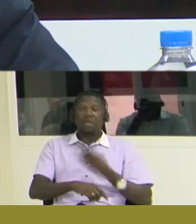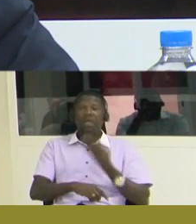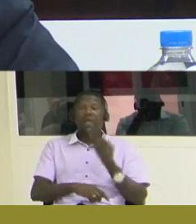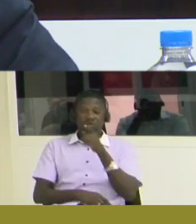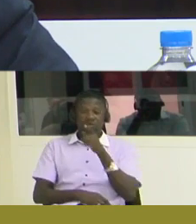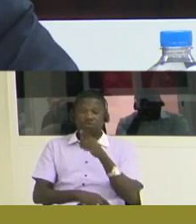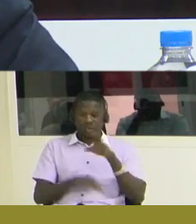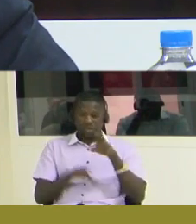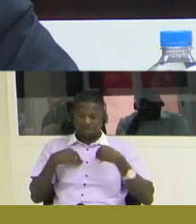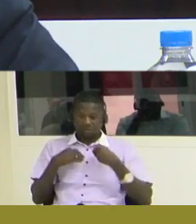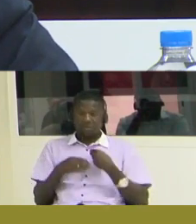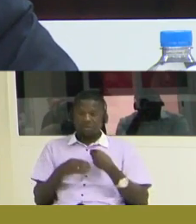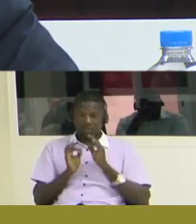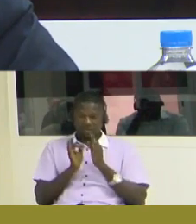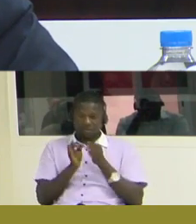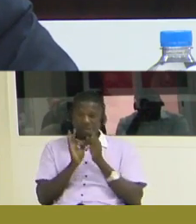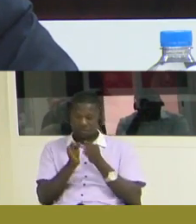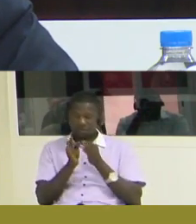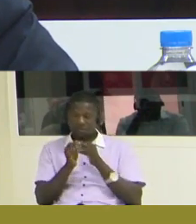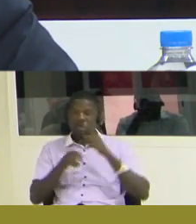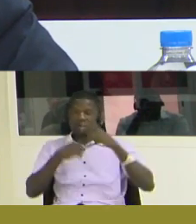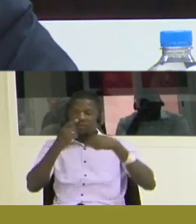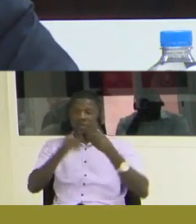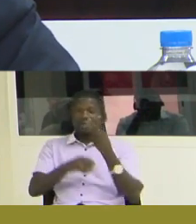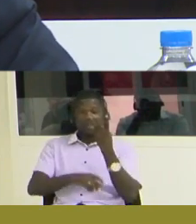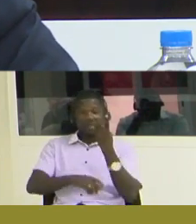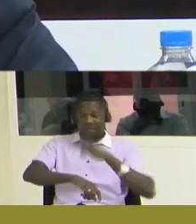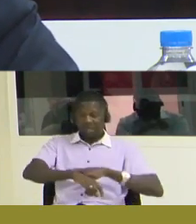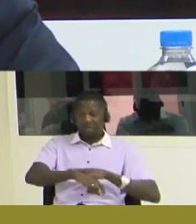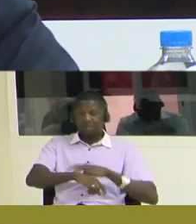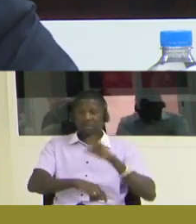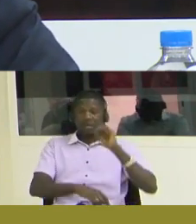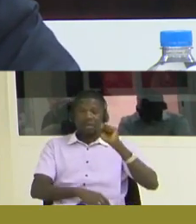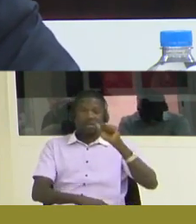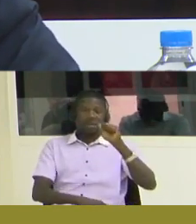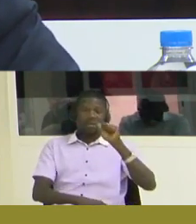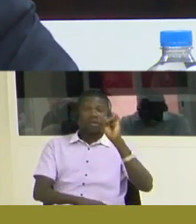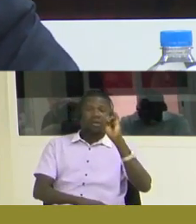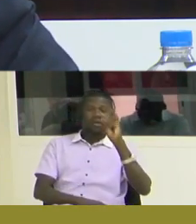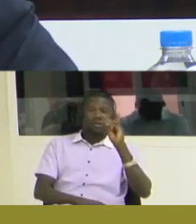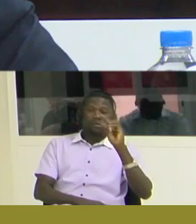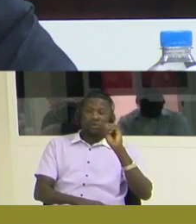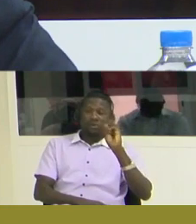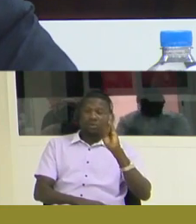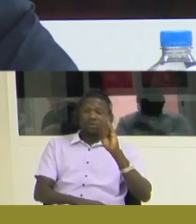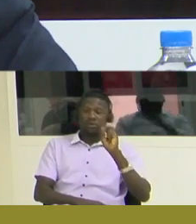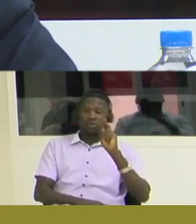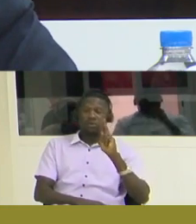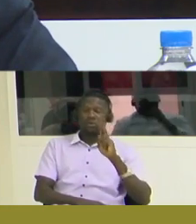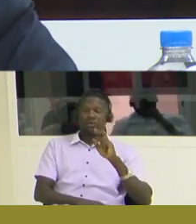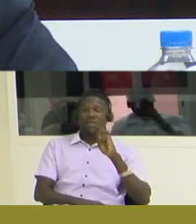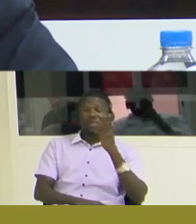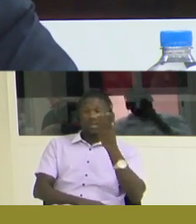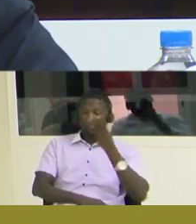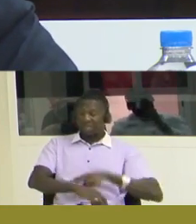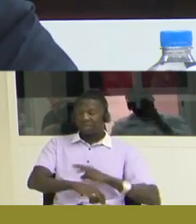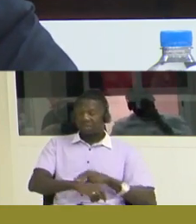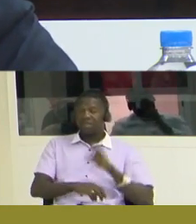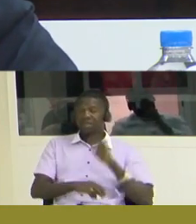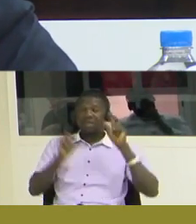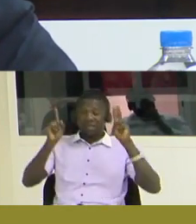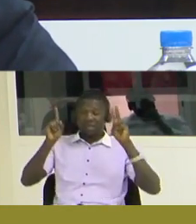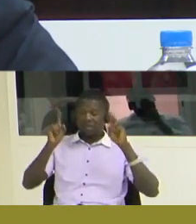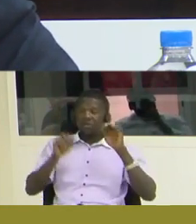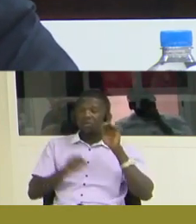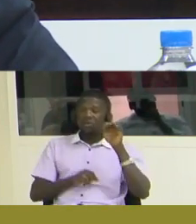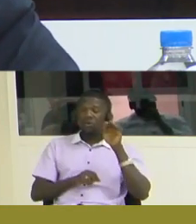after the third time sorry boo Hydra with the third telephone conversation the third time that Jamie